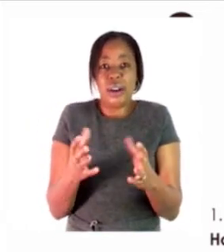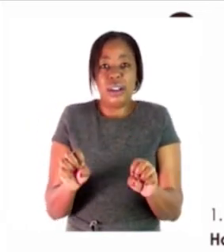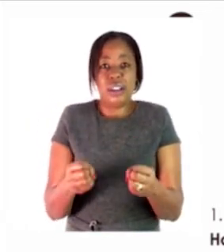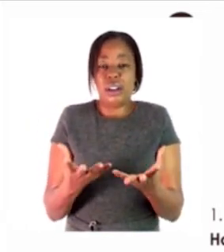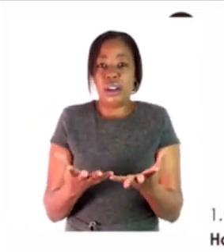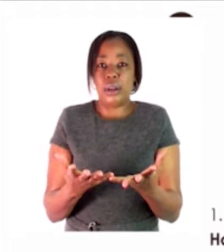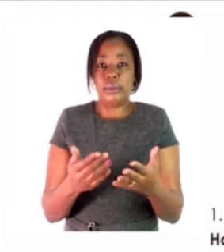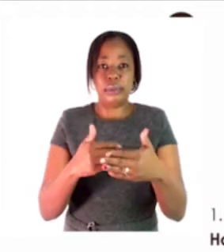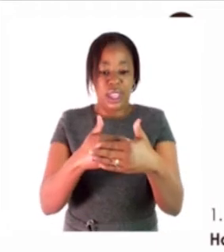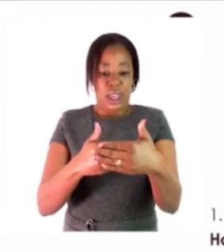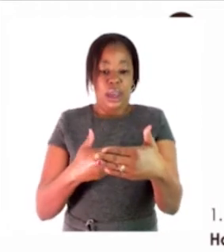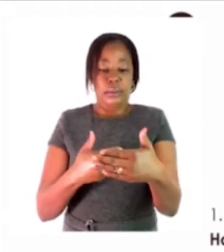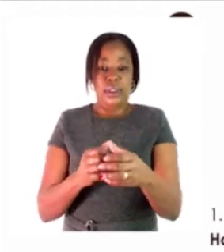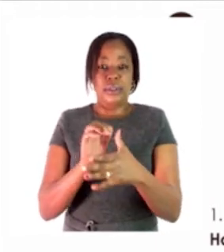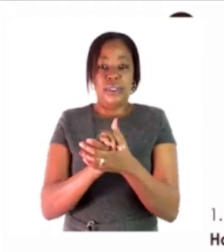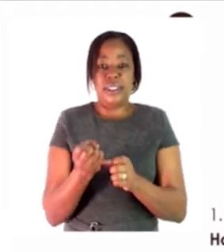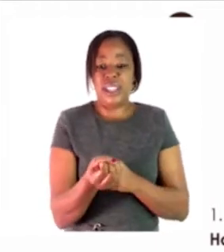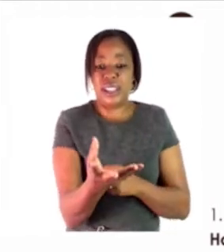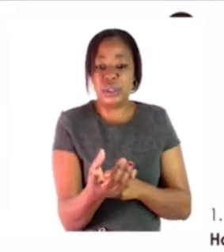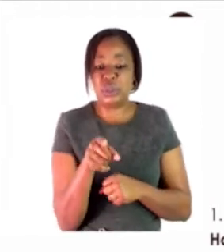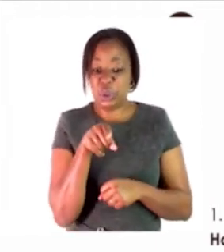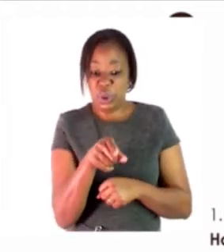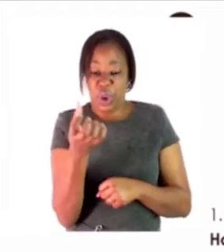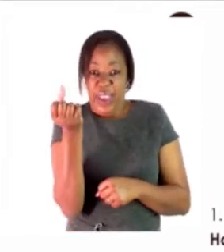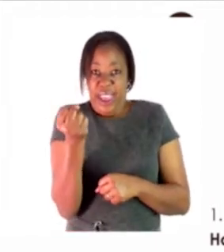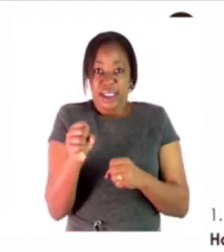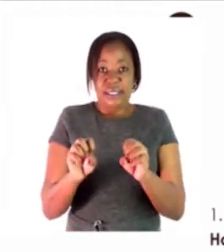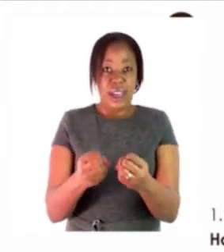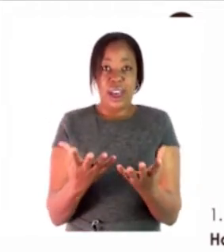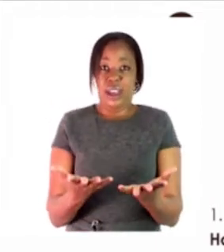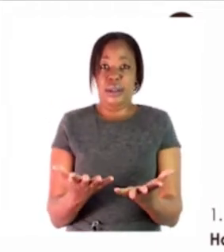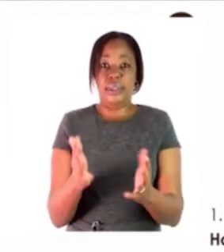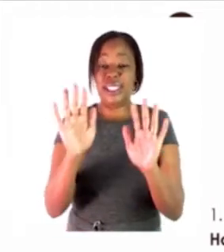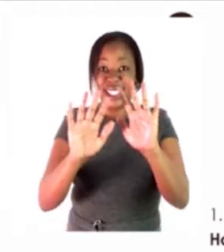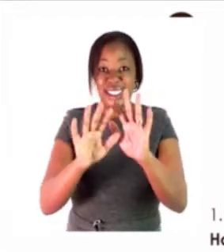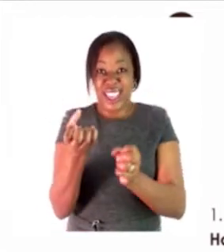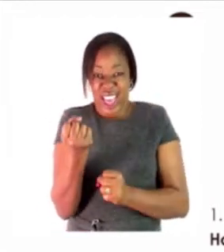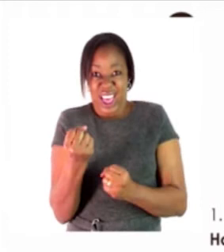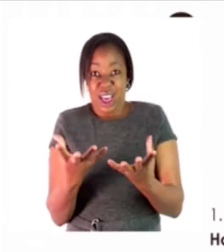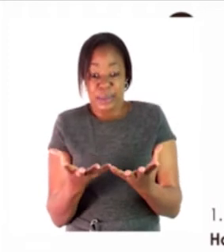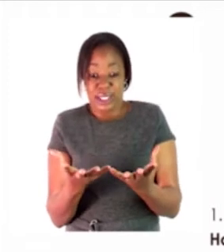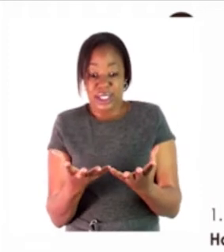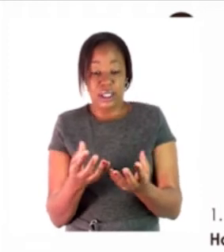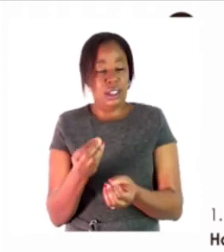before your friends gave you 12? How do you know? You were having already the sparkle markers, but you